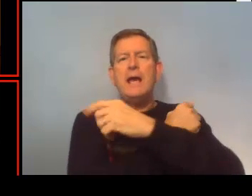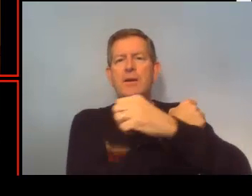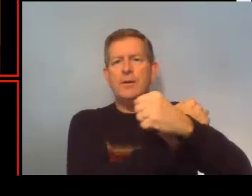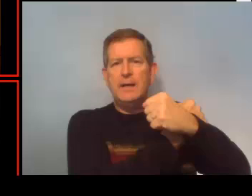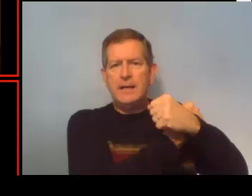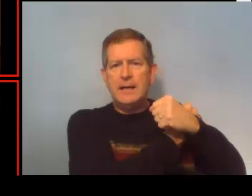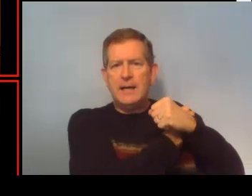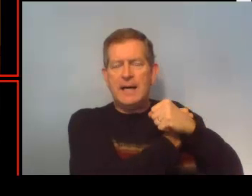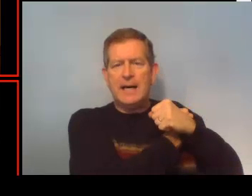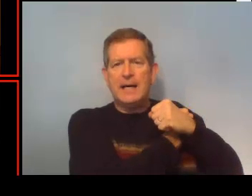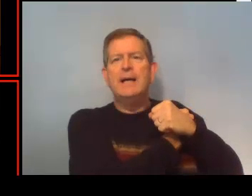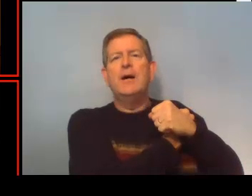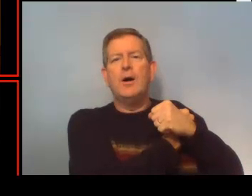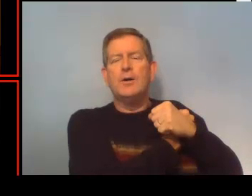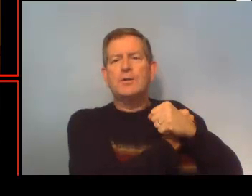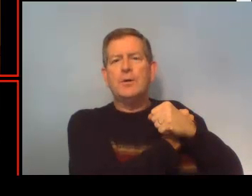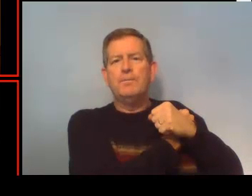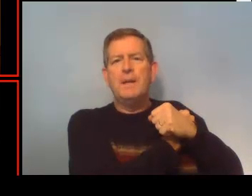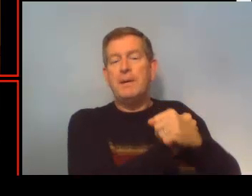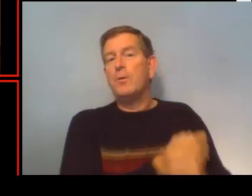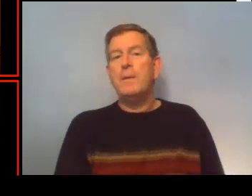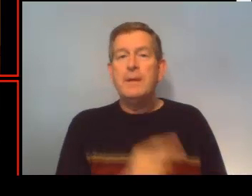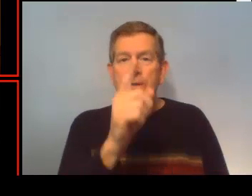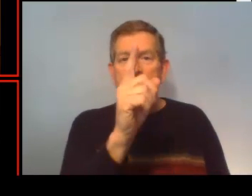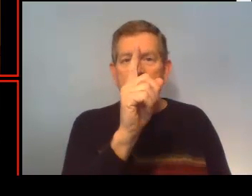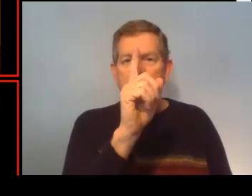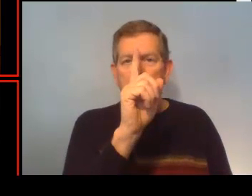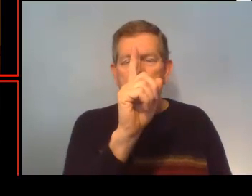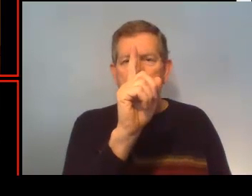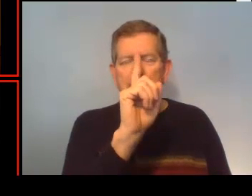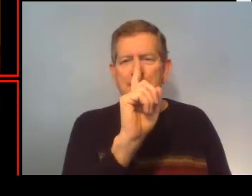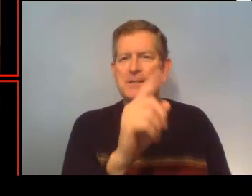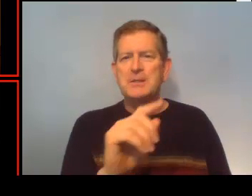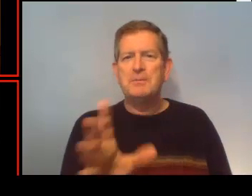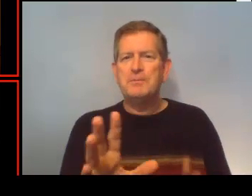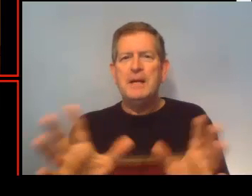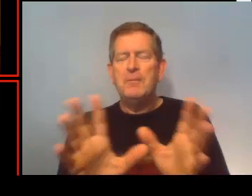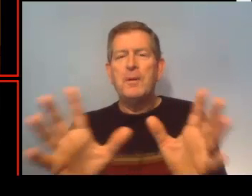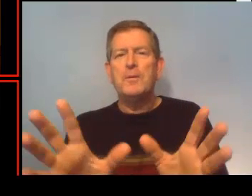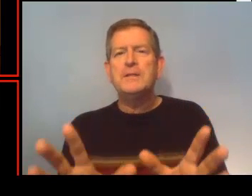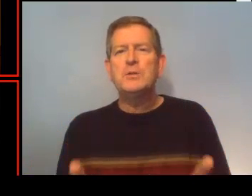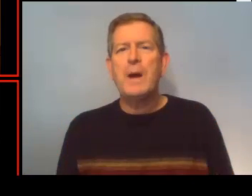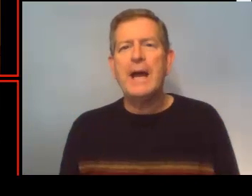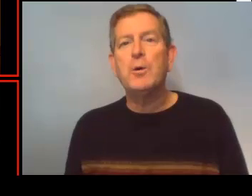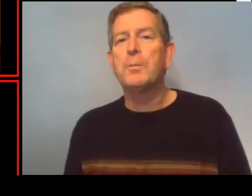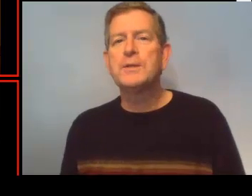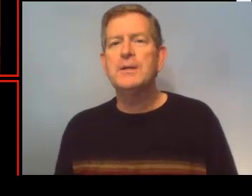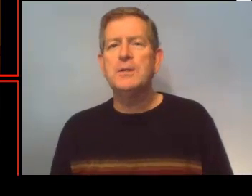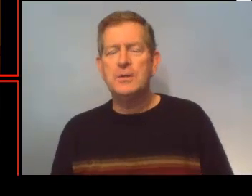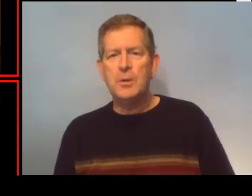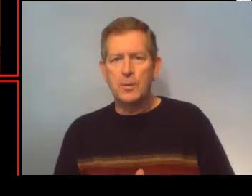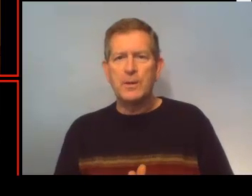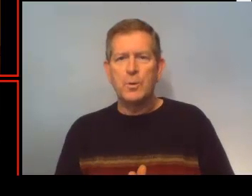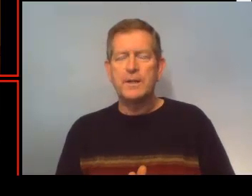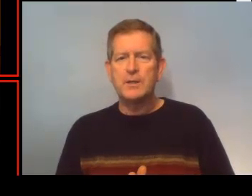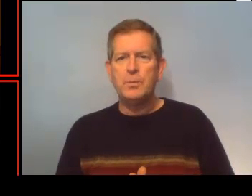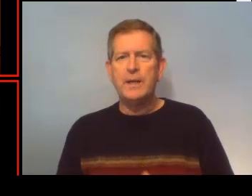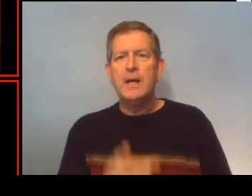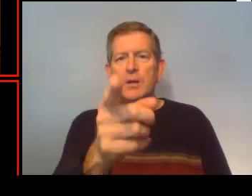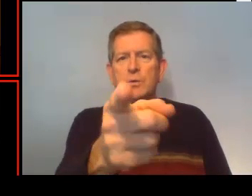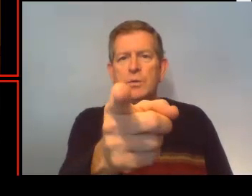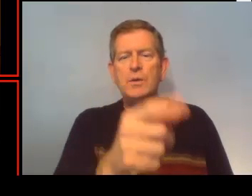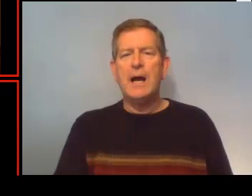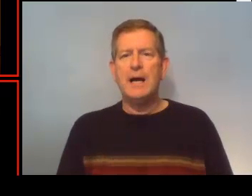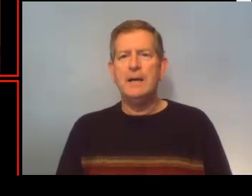or elle a also. By the way, this is one of the reasons why I don't present to you the written word at this